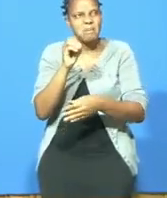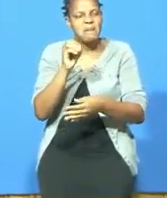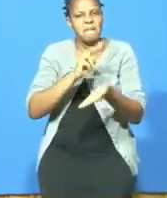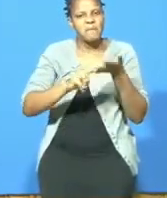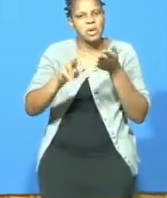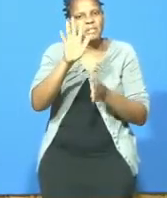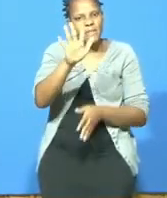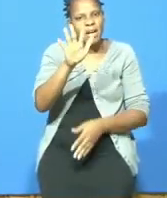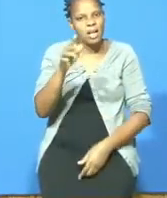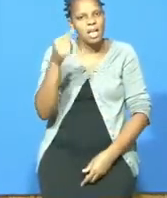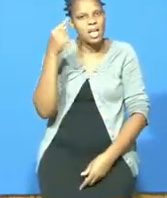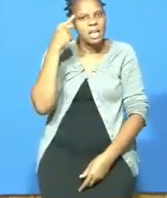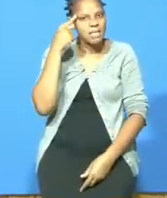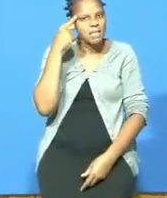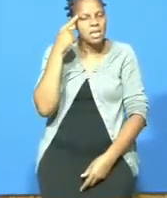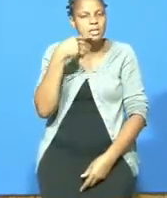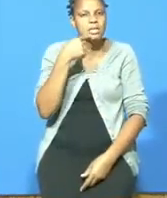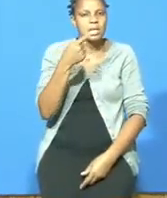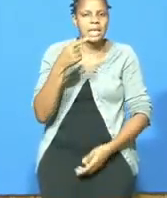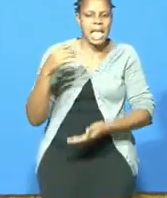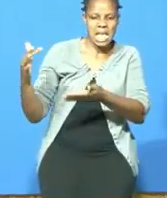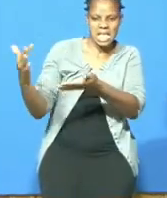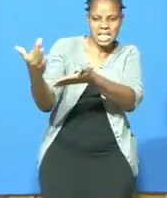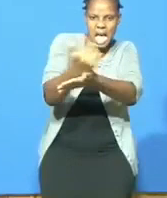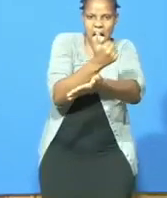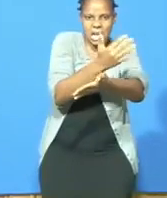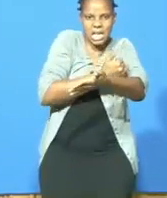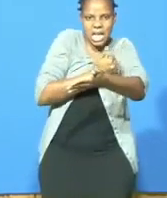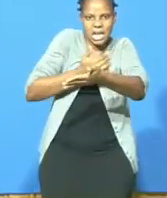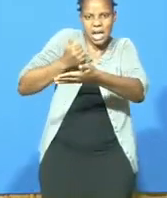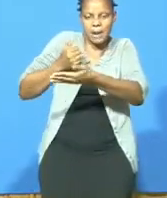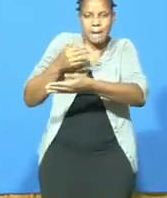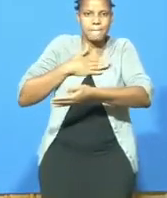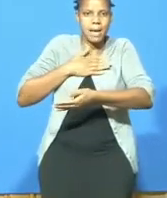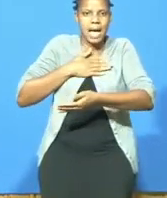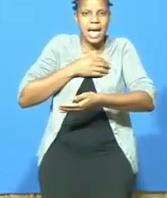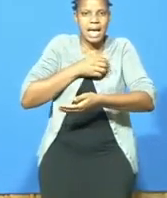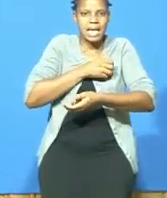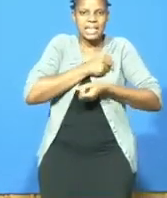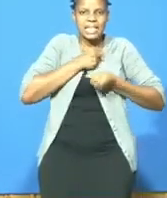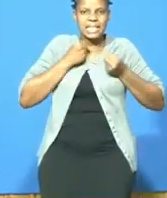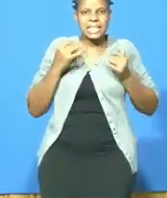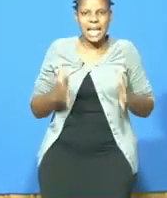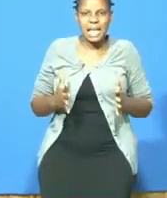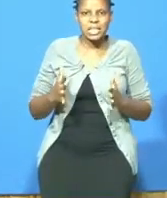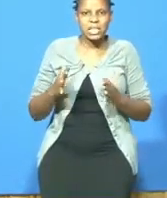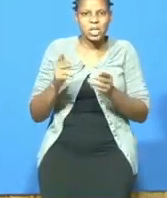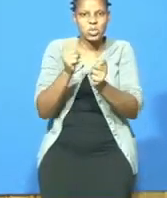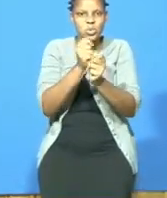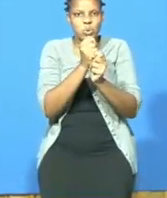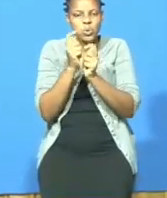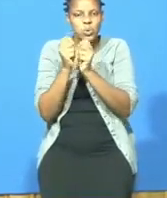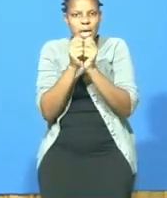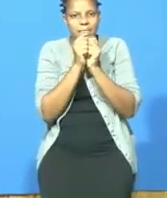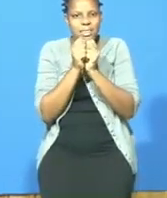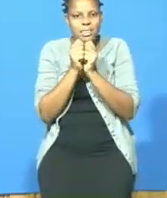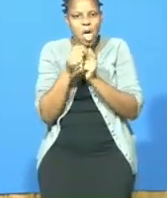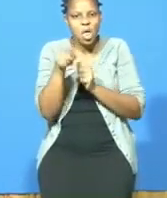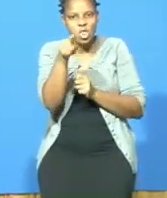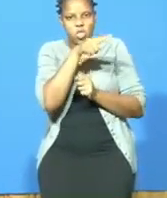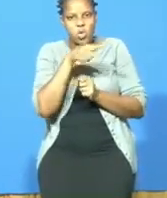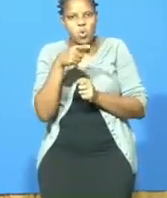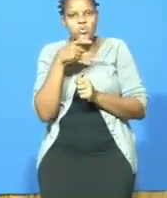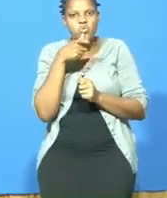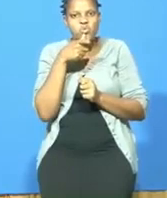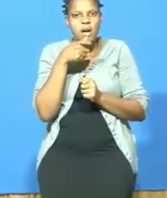5, "Gather my saints together to me, those who have made